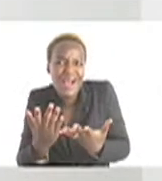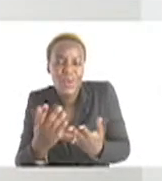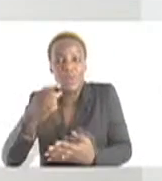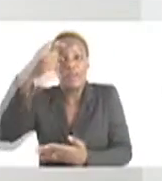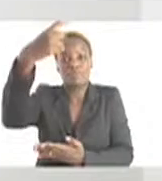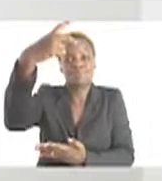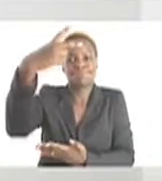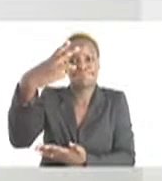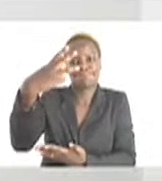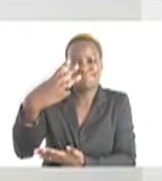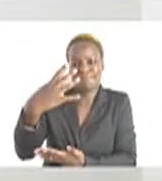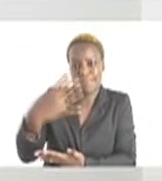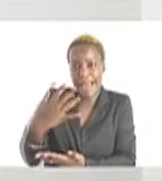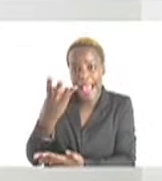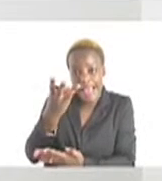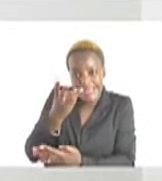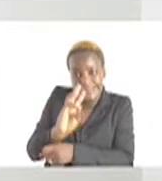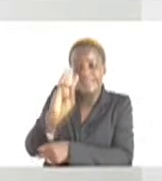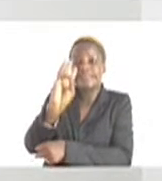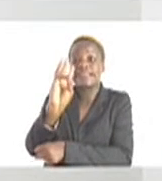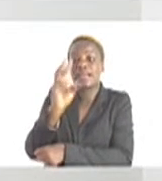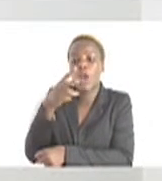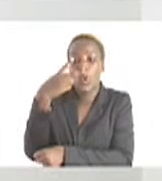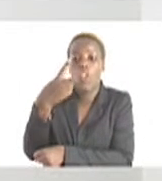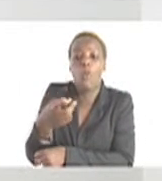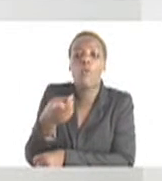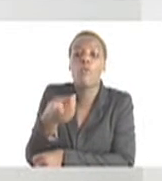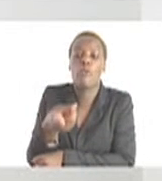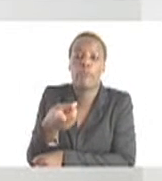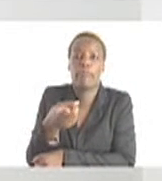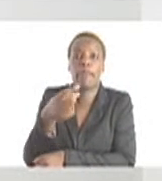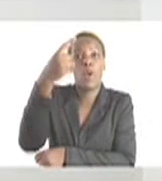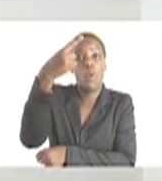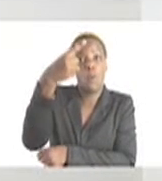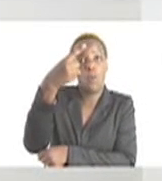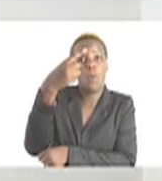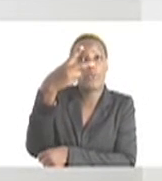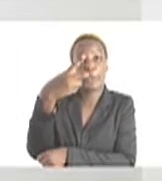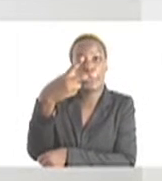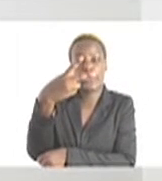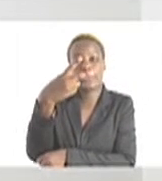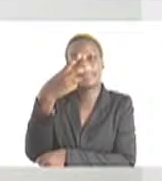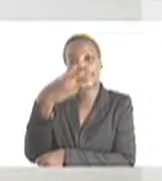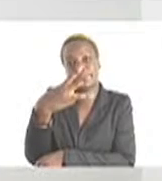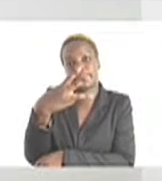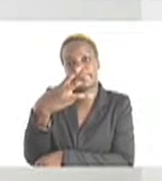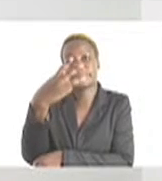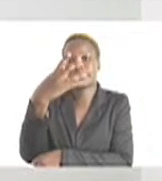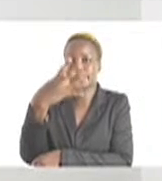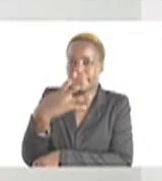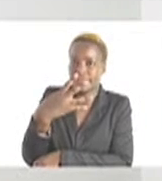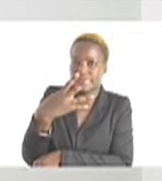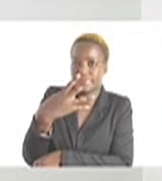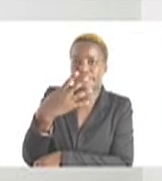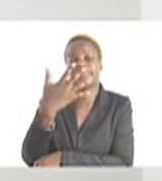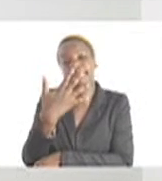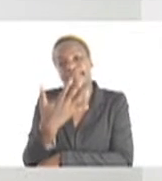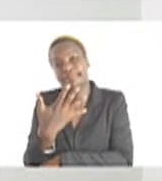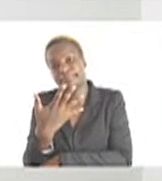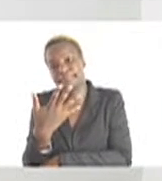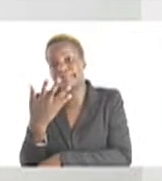until we reach number 6. For example, 1, 2, 3, 4,